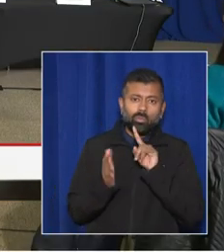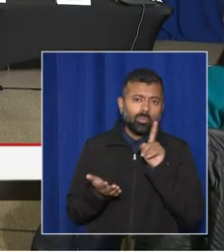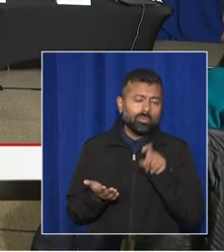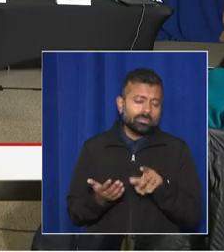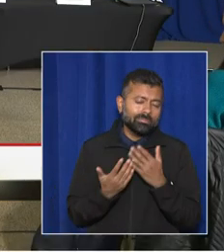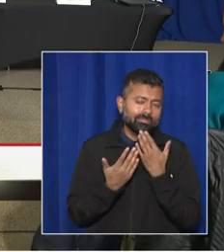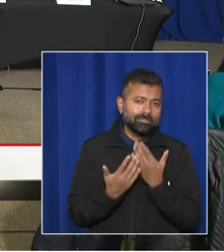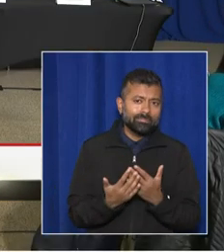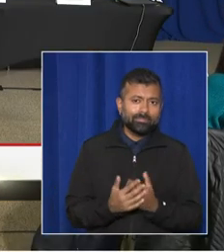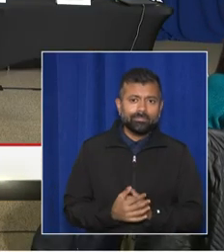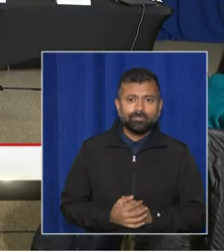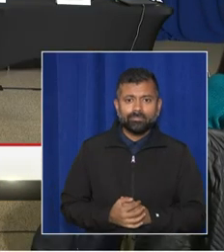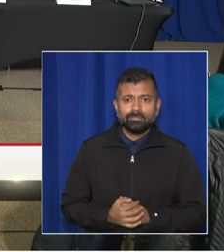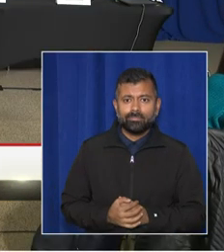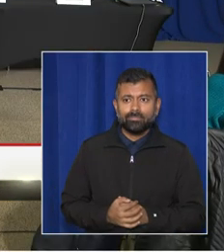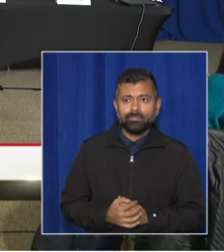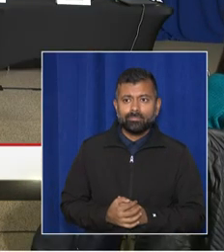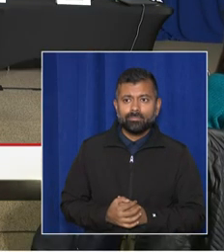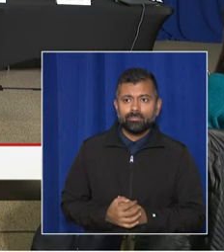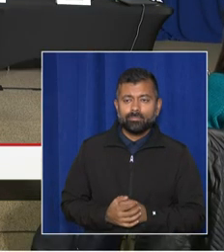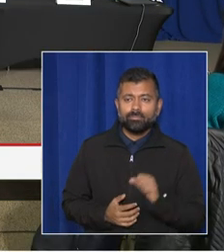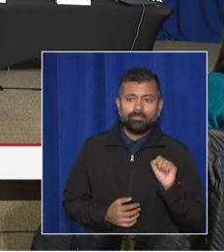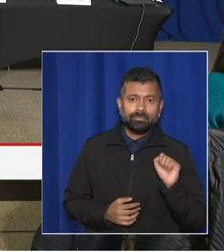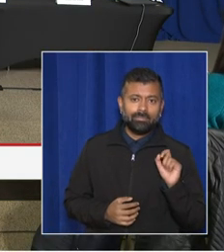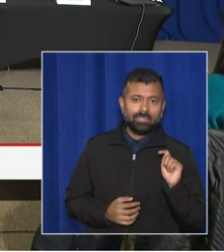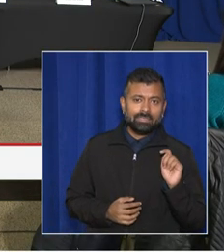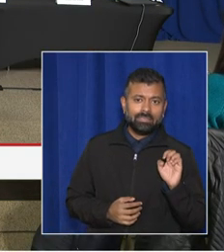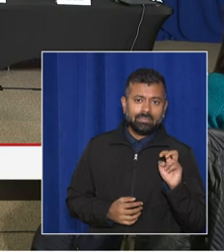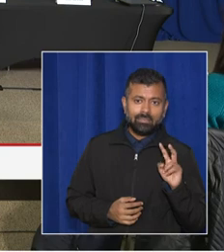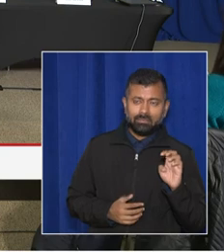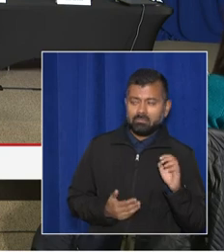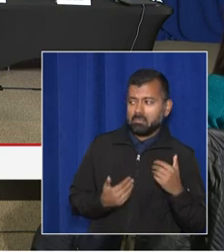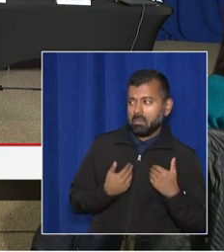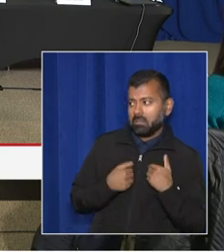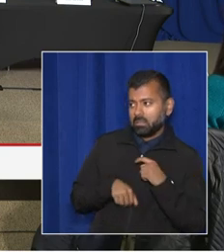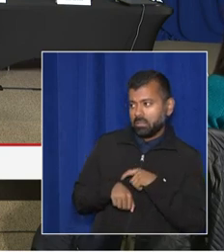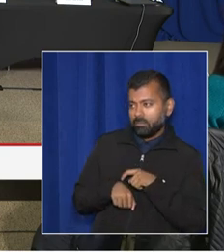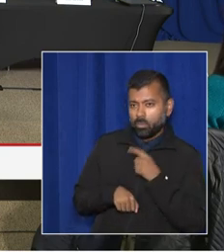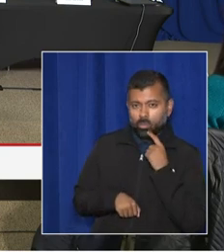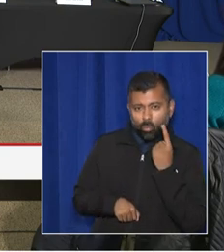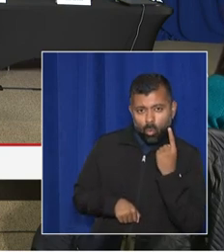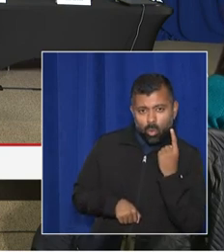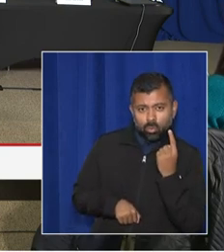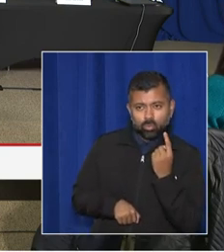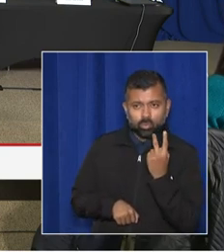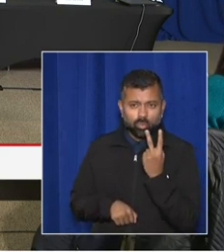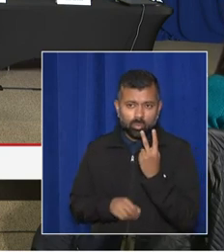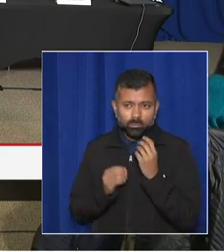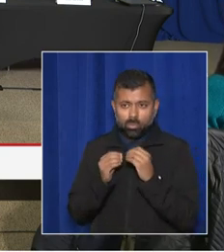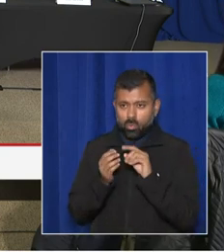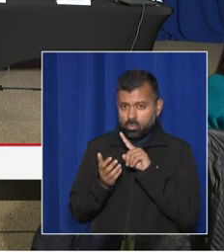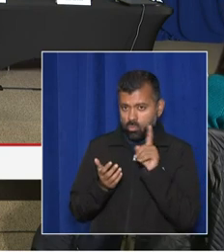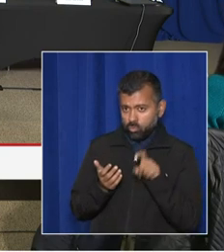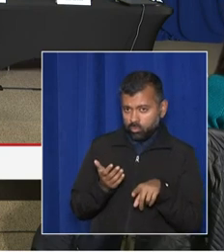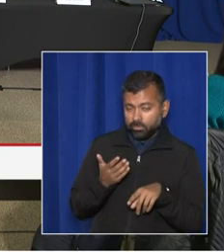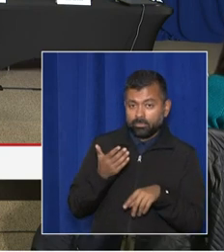2 or 3 more questions. Our next question comes from Karen. Go ahead, Karen. We can hear you.